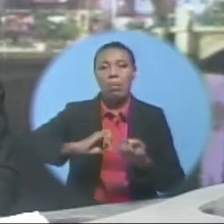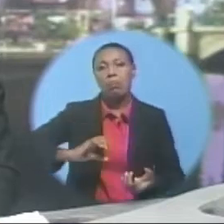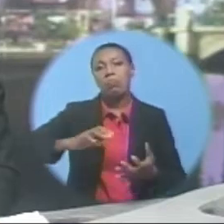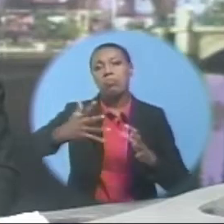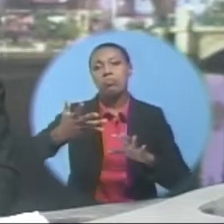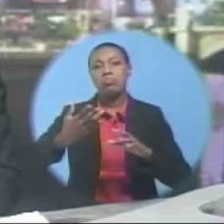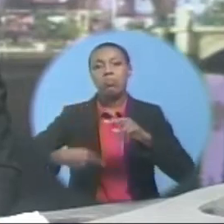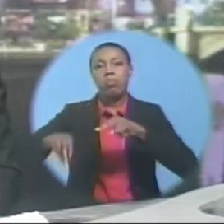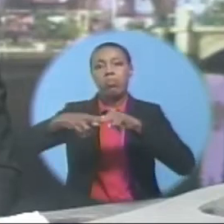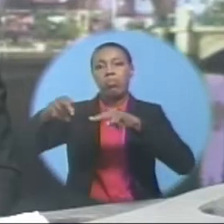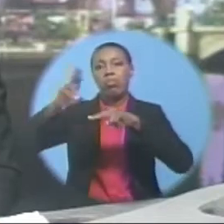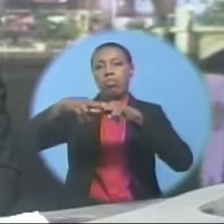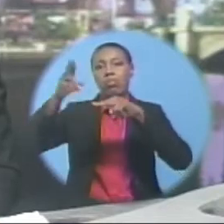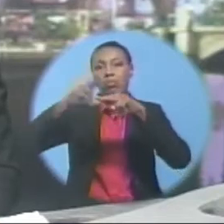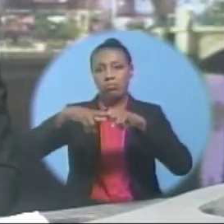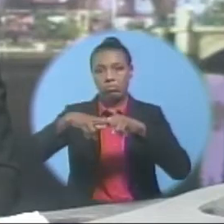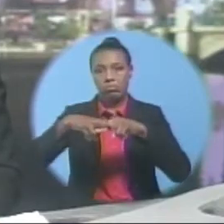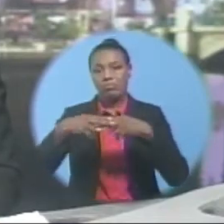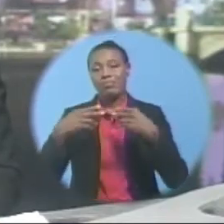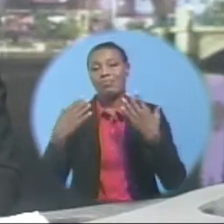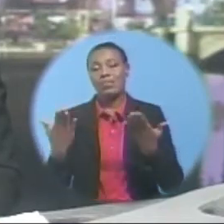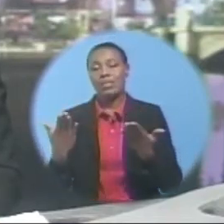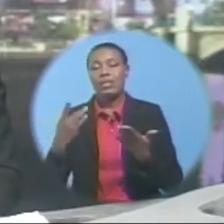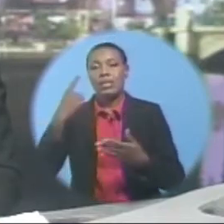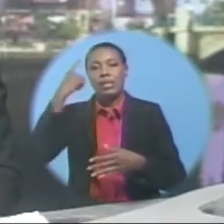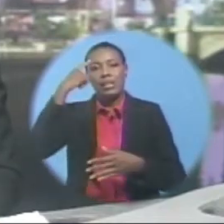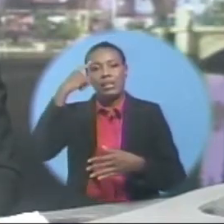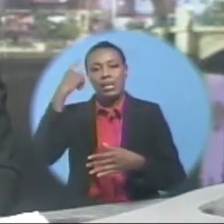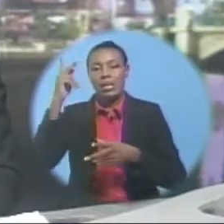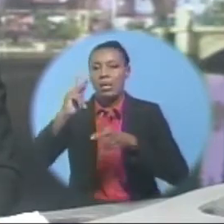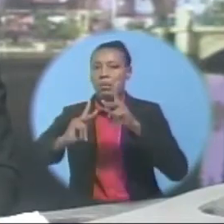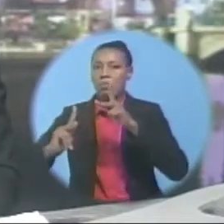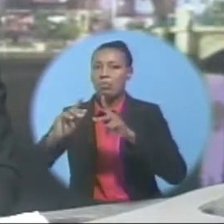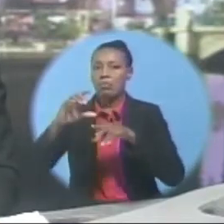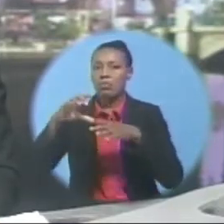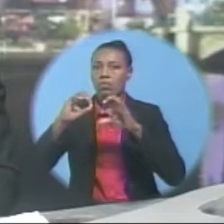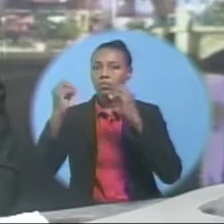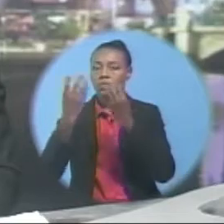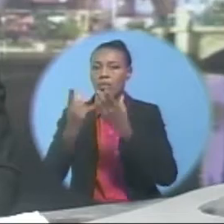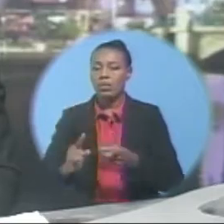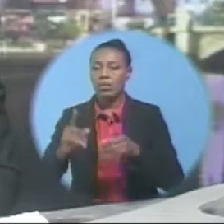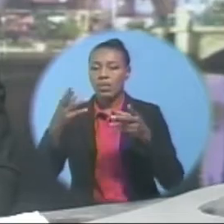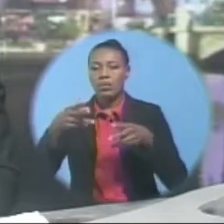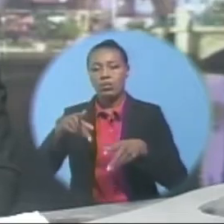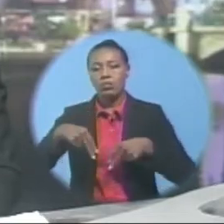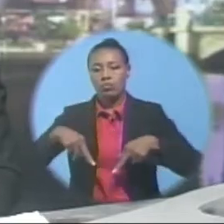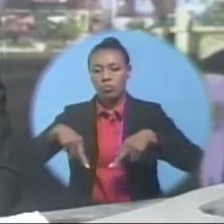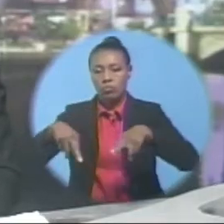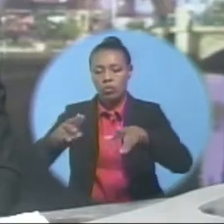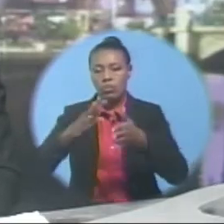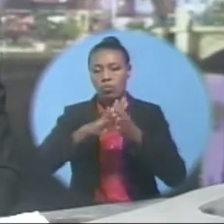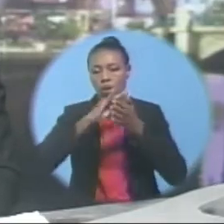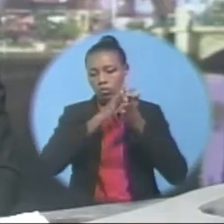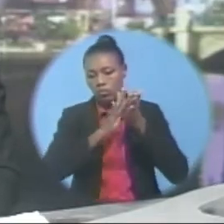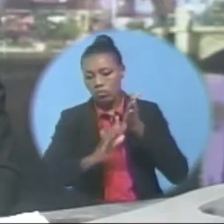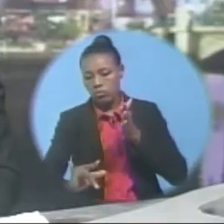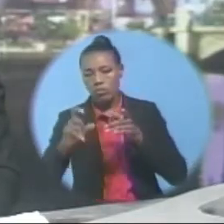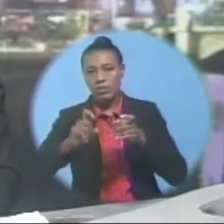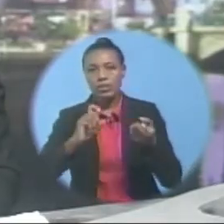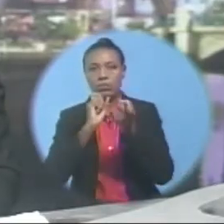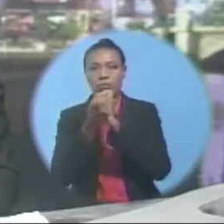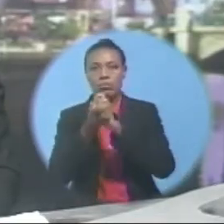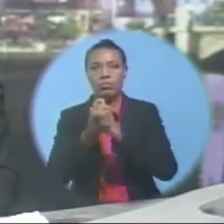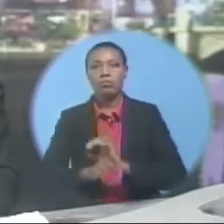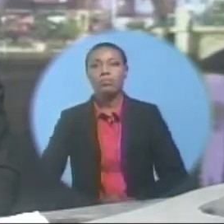still rising. In light of this, they believe officials need to adjust the drainage network there. Rianne Phillips has that story.